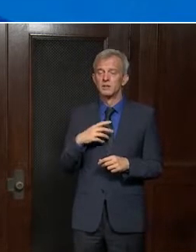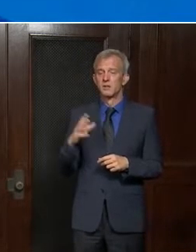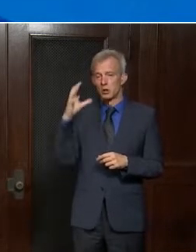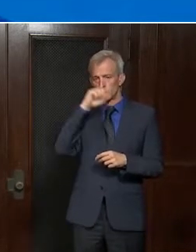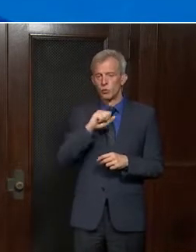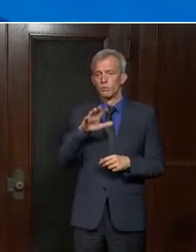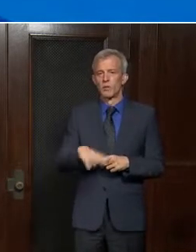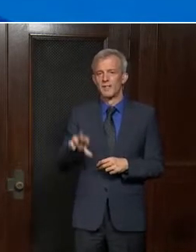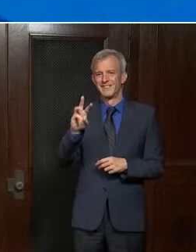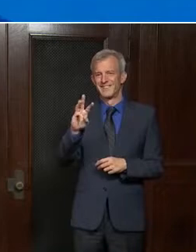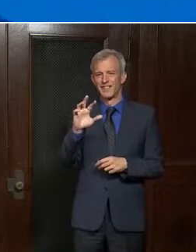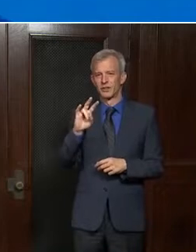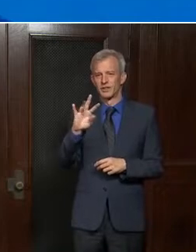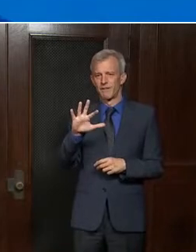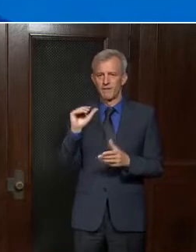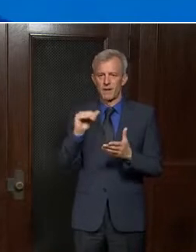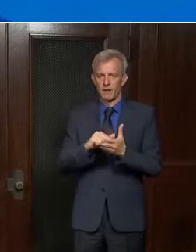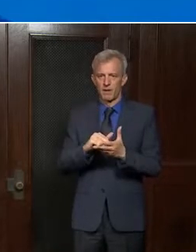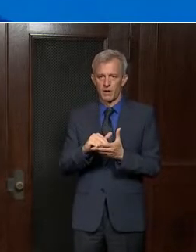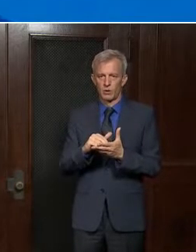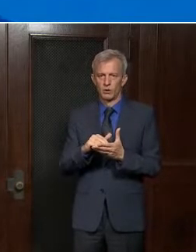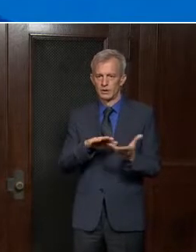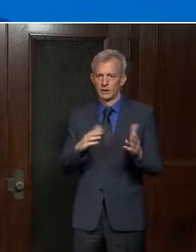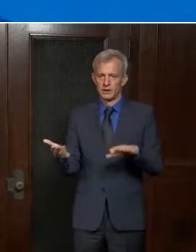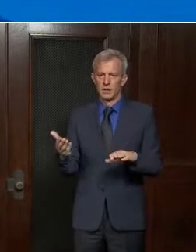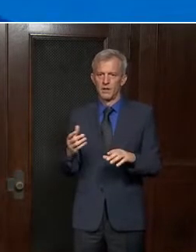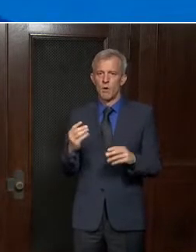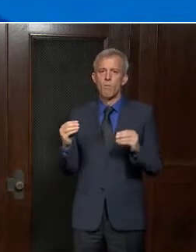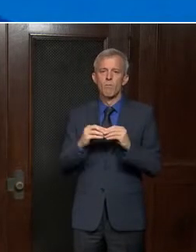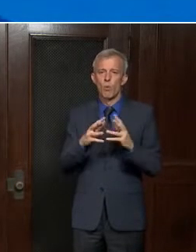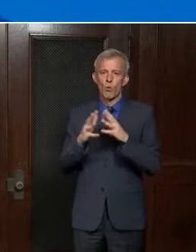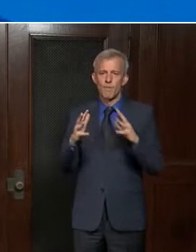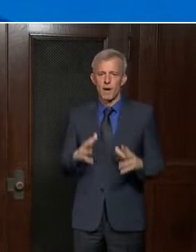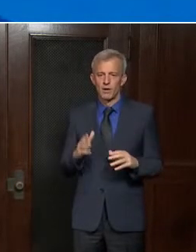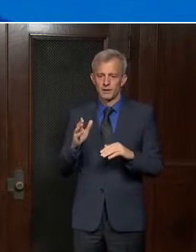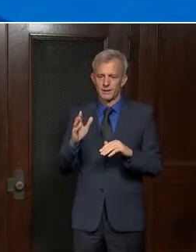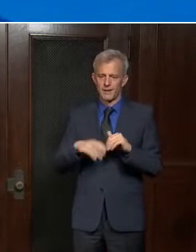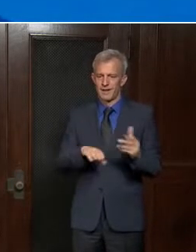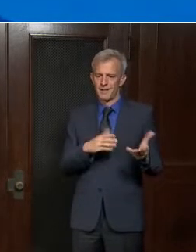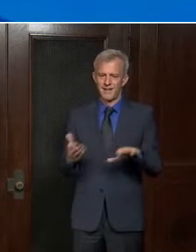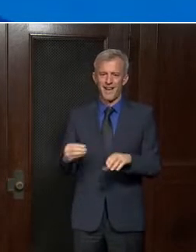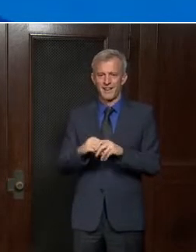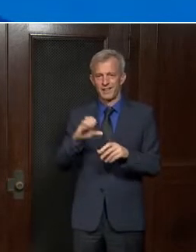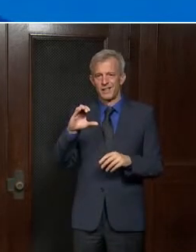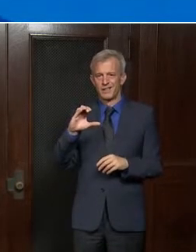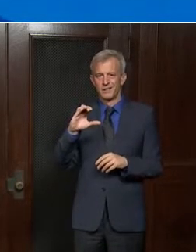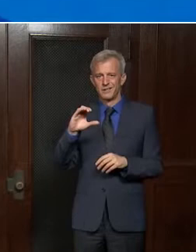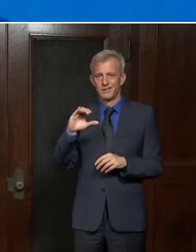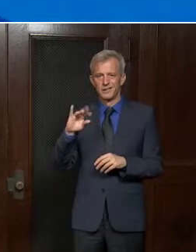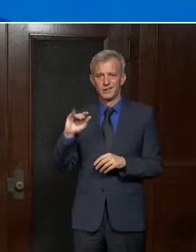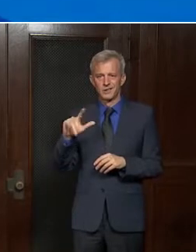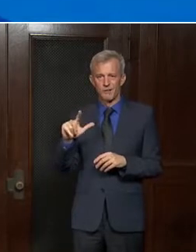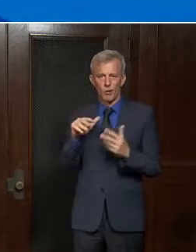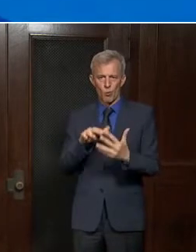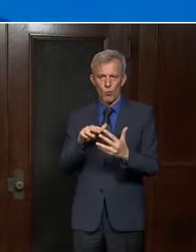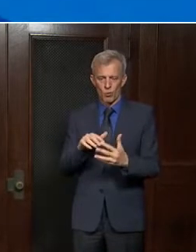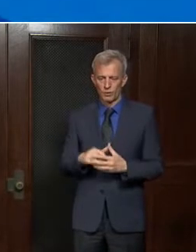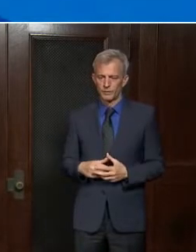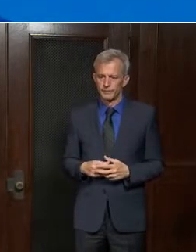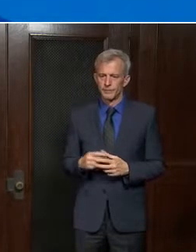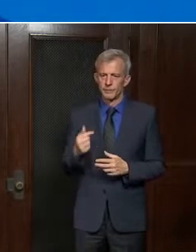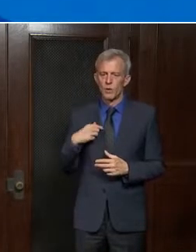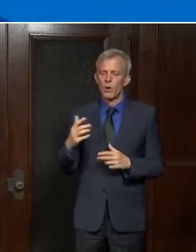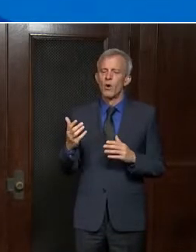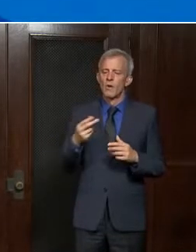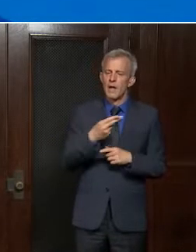675,000, more Americans than died in our bloodiest war in history, the Civil War. We've all heard the comparisons between the